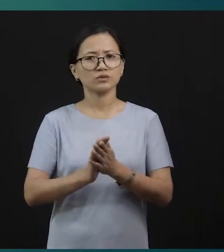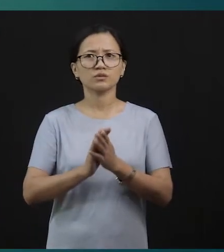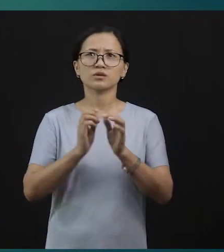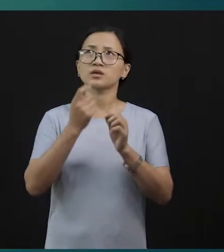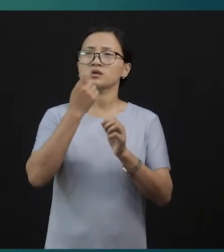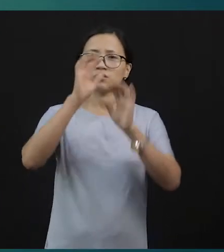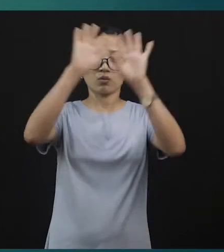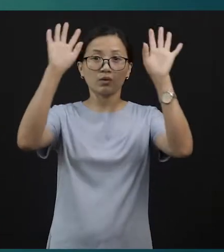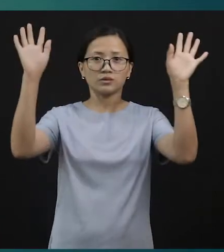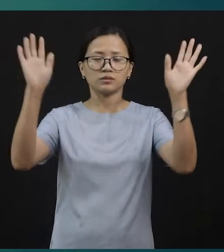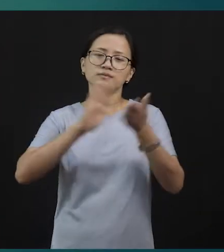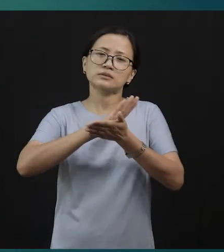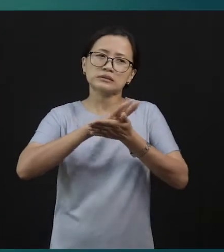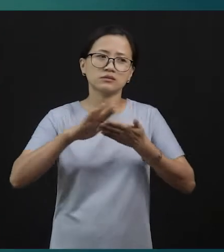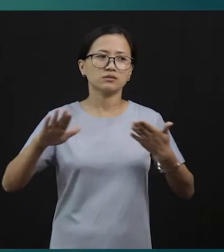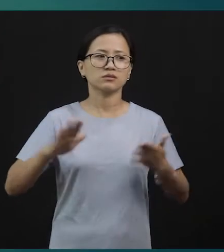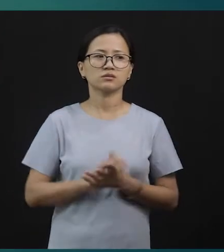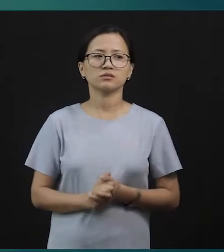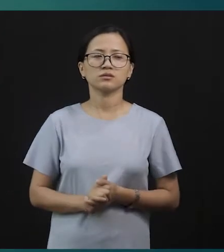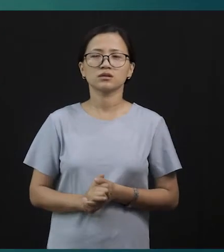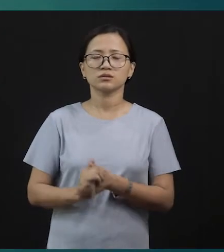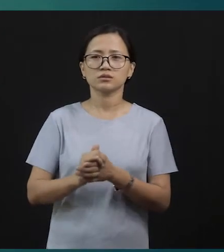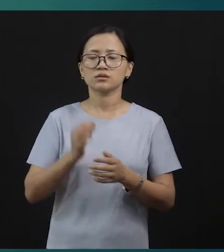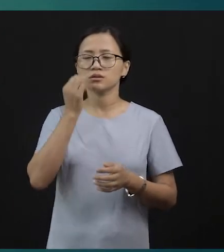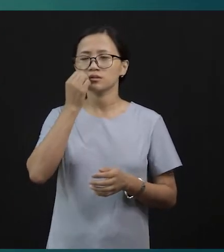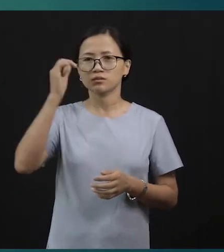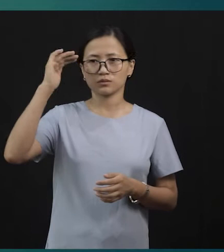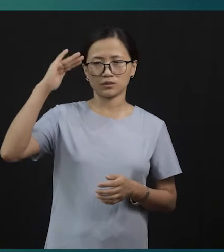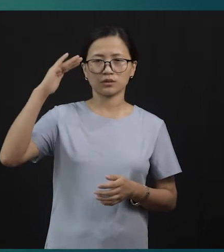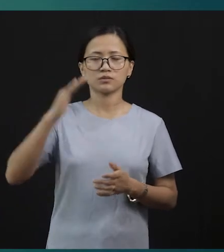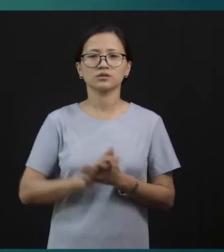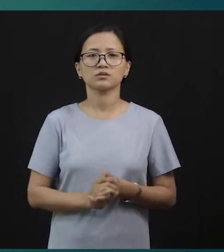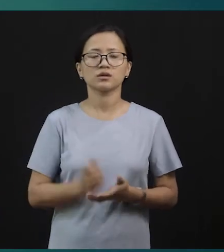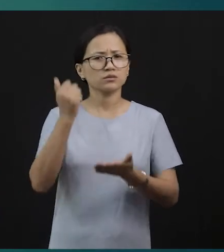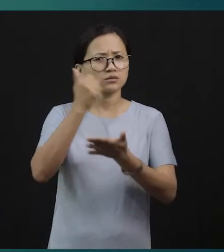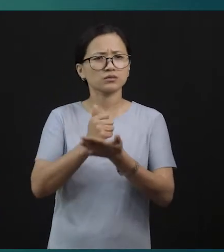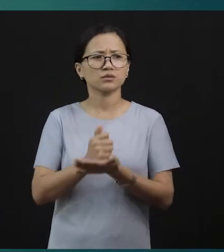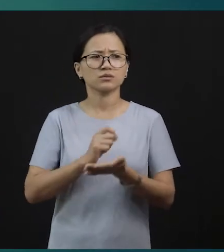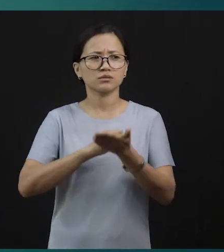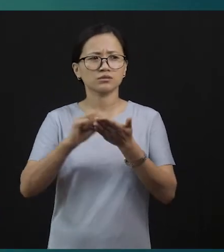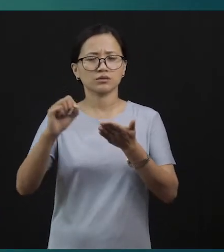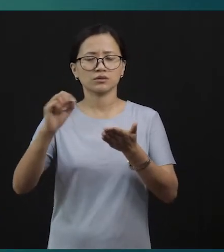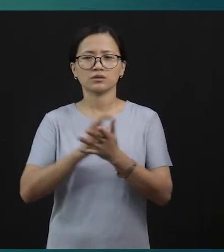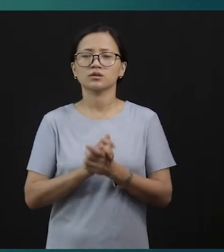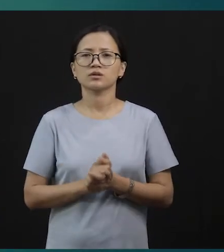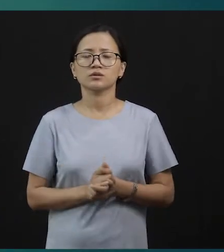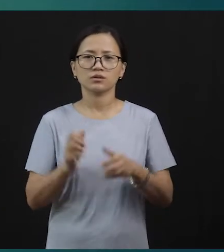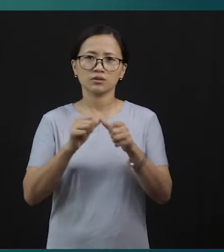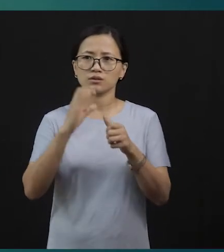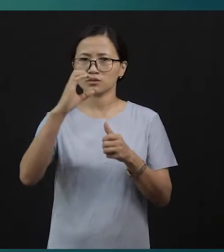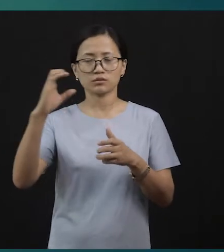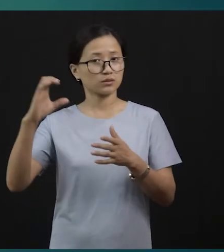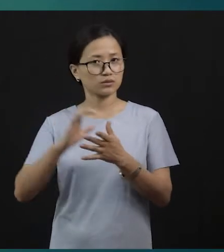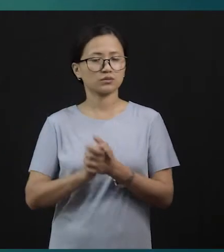weather cleared, okay? The captain decided to sail, but he also decided to write an account first. You know